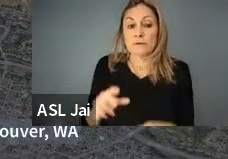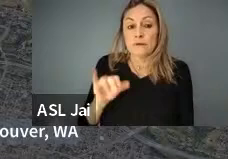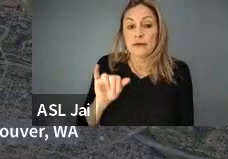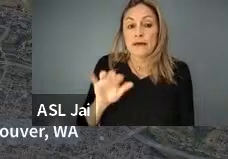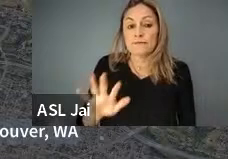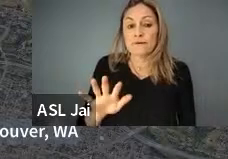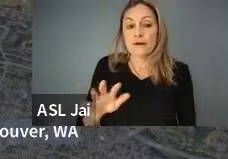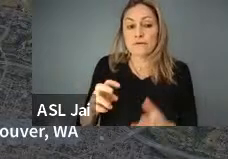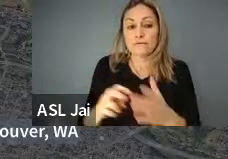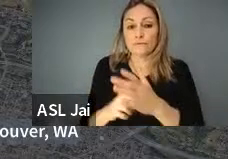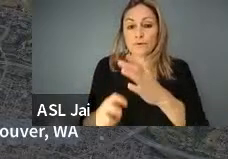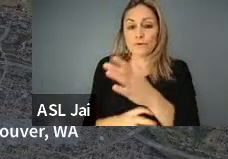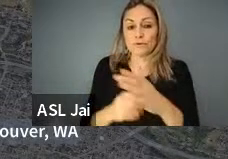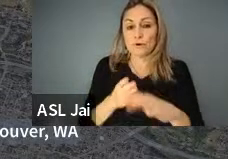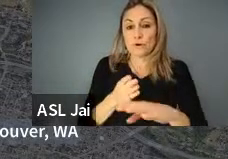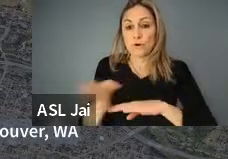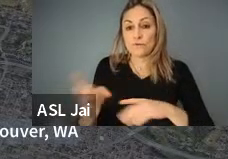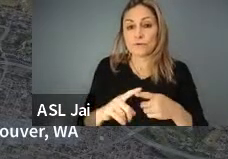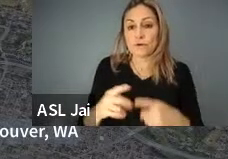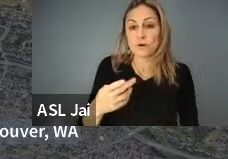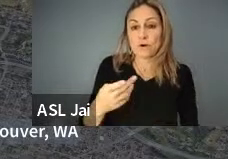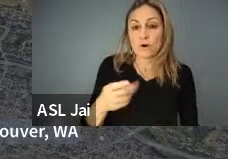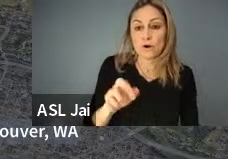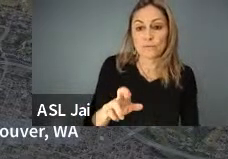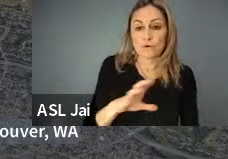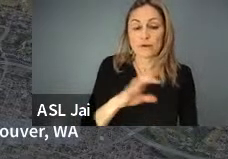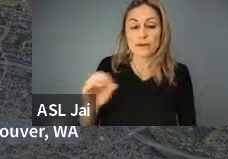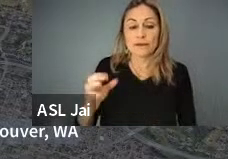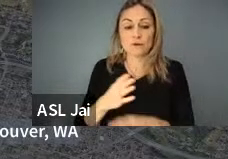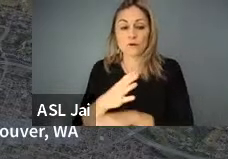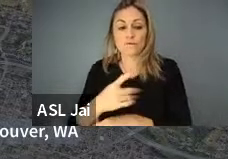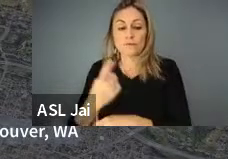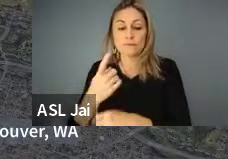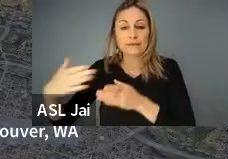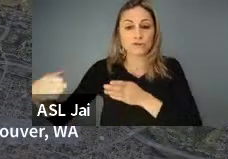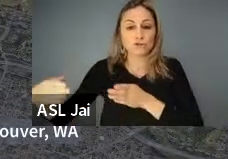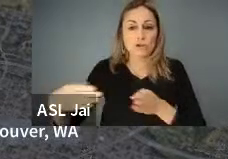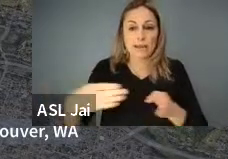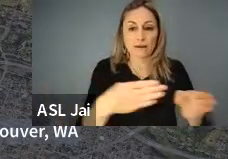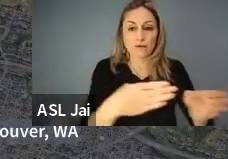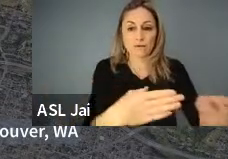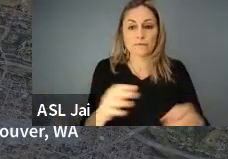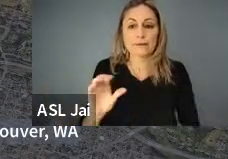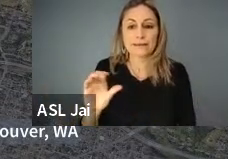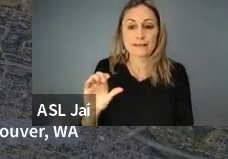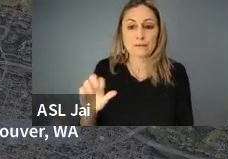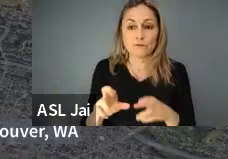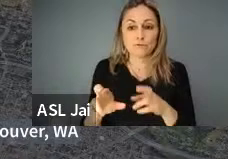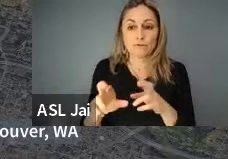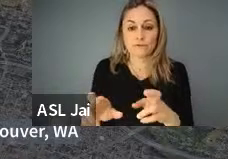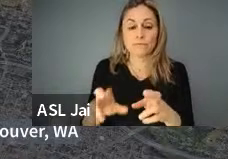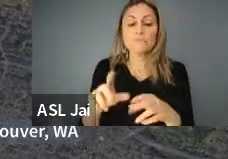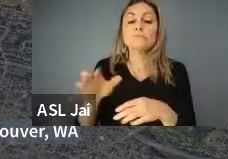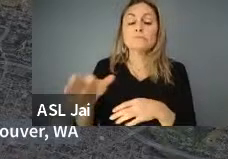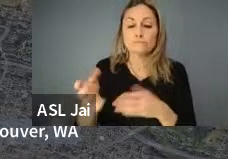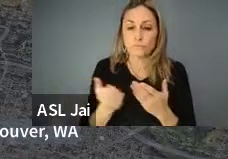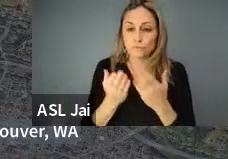North Portland Harbor and over the main channel of the Columbia River are proposed to be replaced.